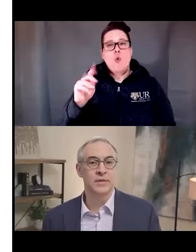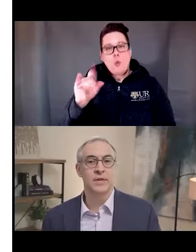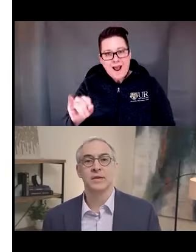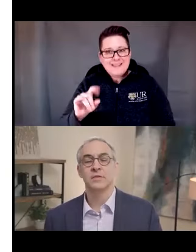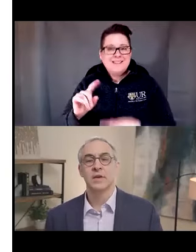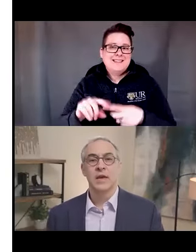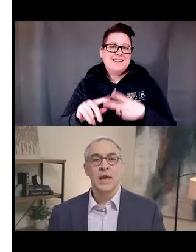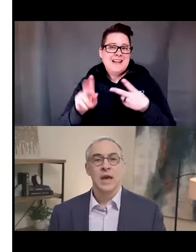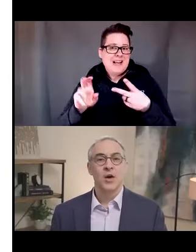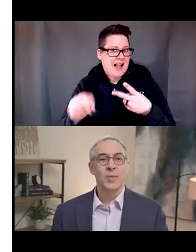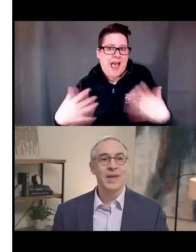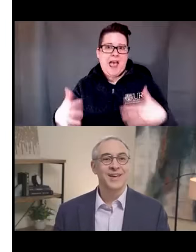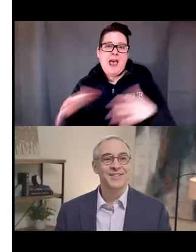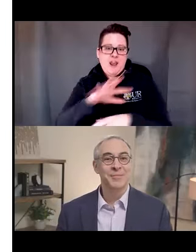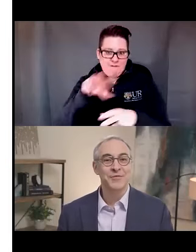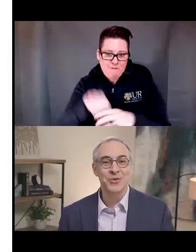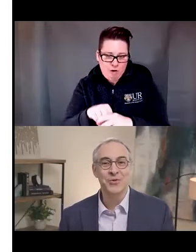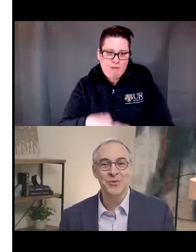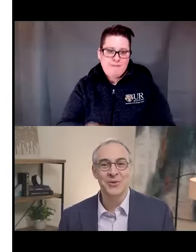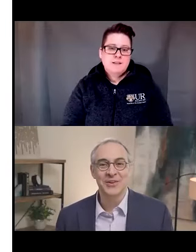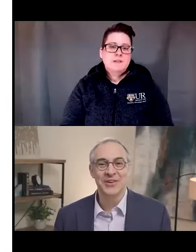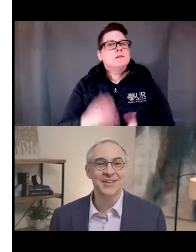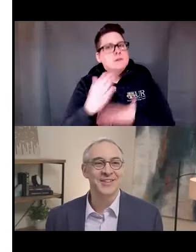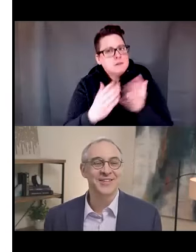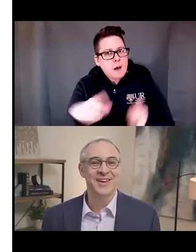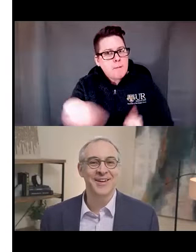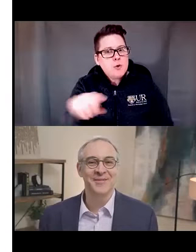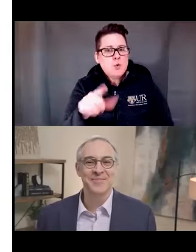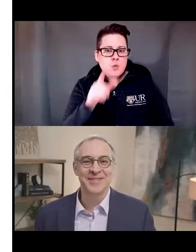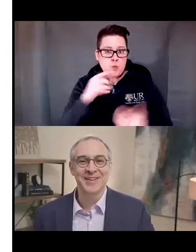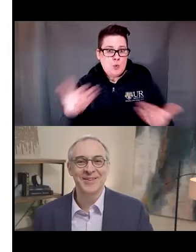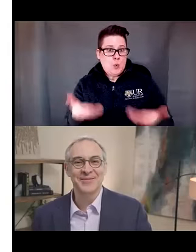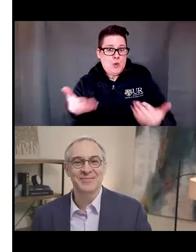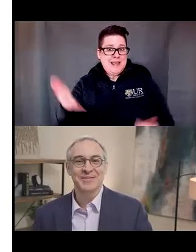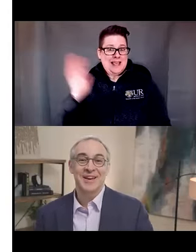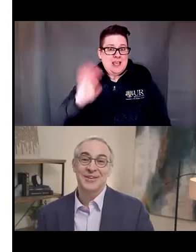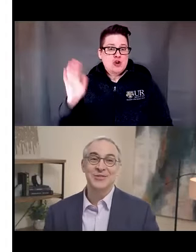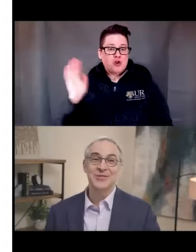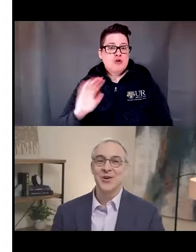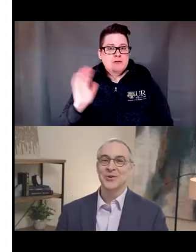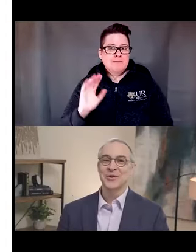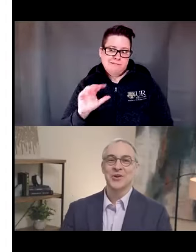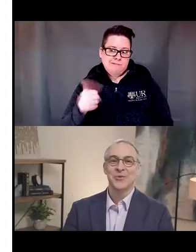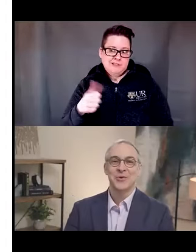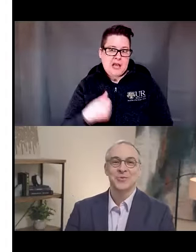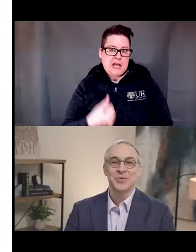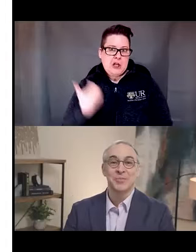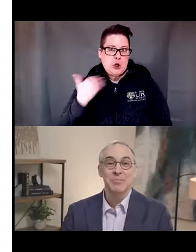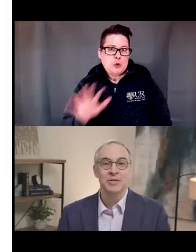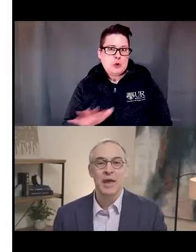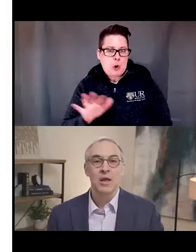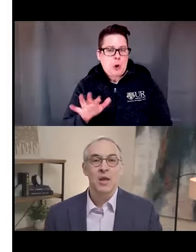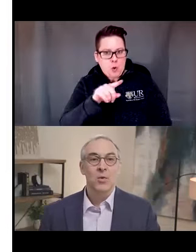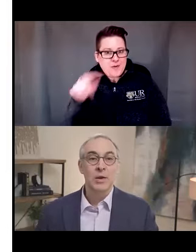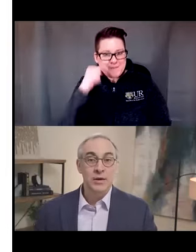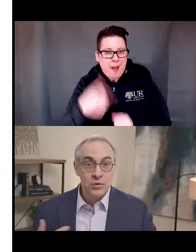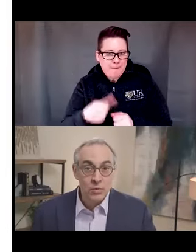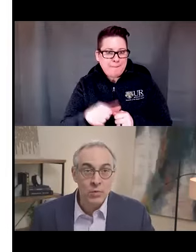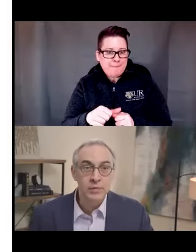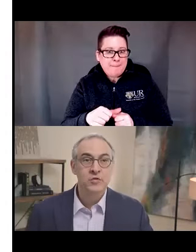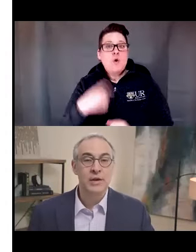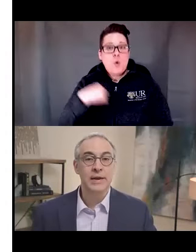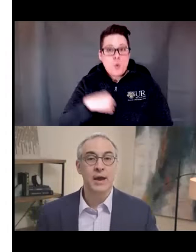involved in this. And some of you who were here, 10 years ago or so will remember that we